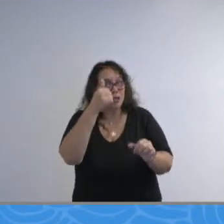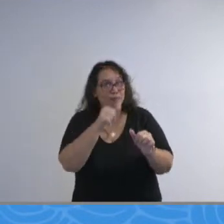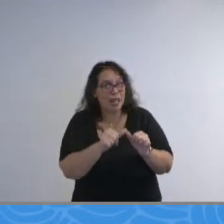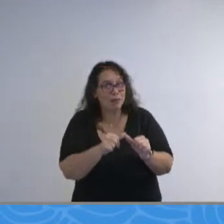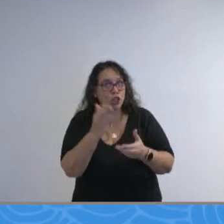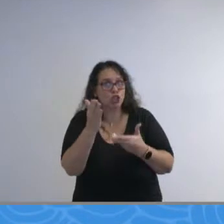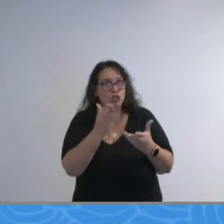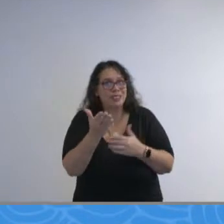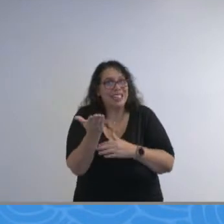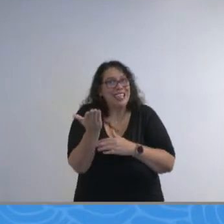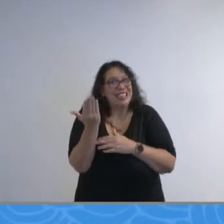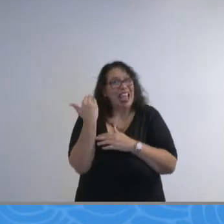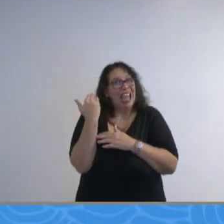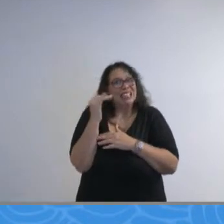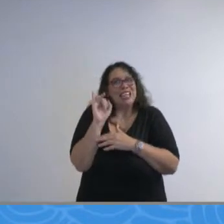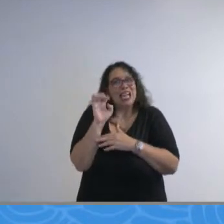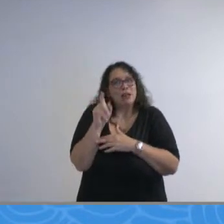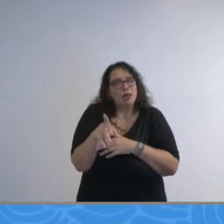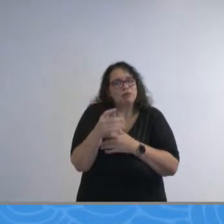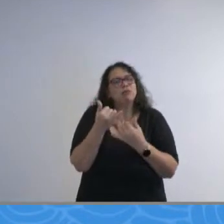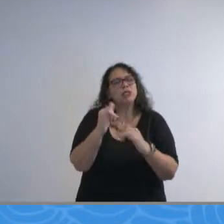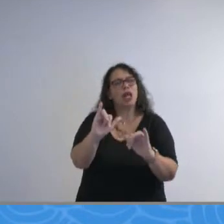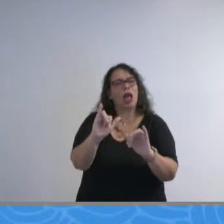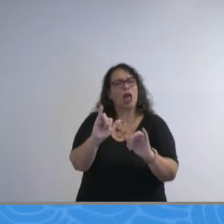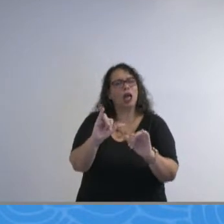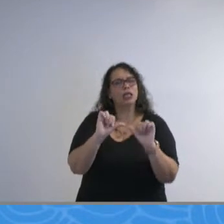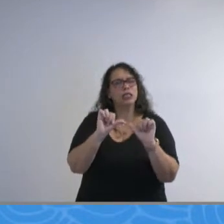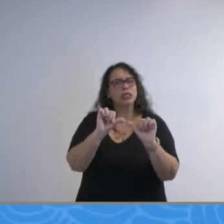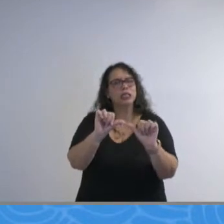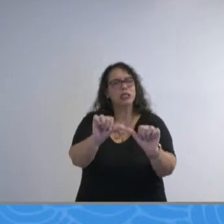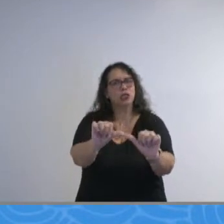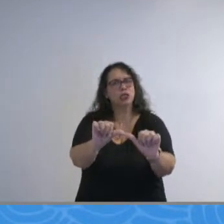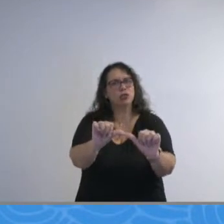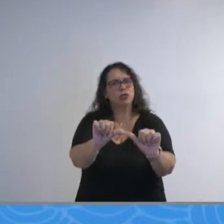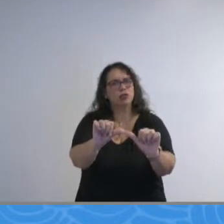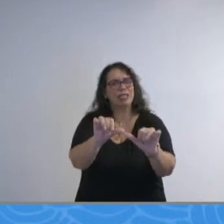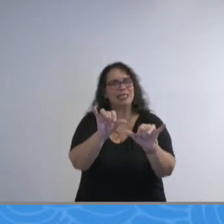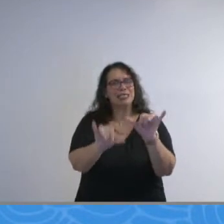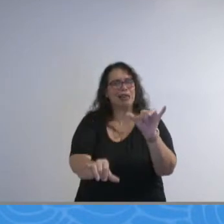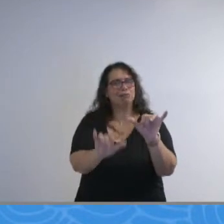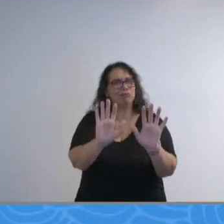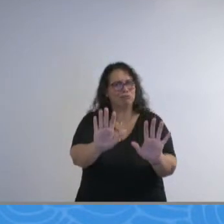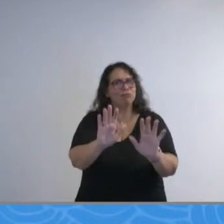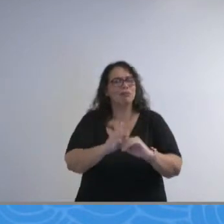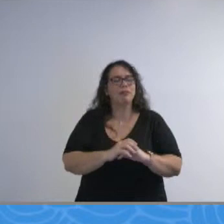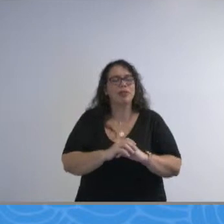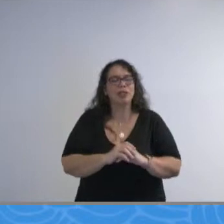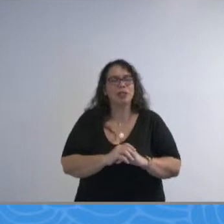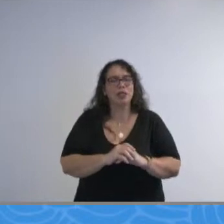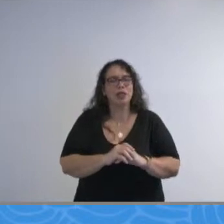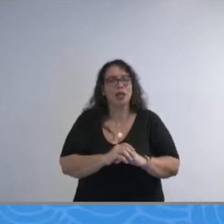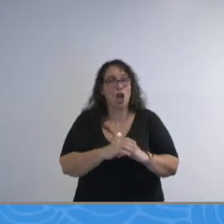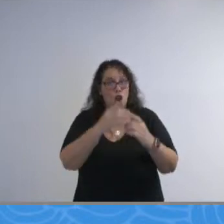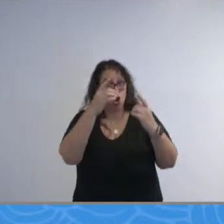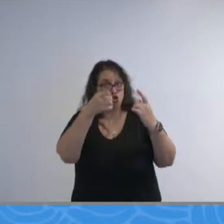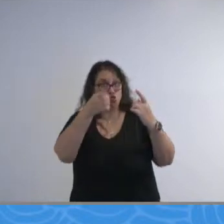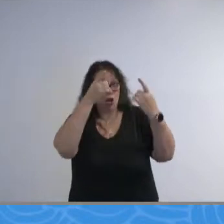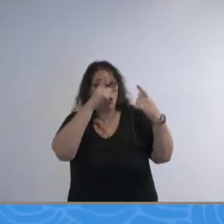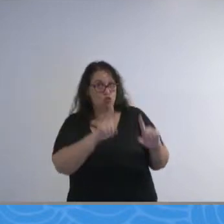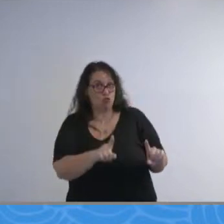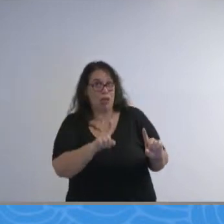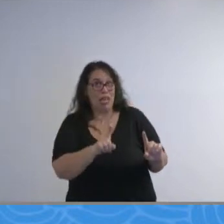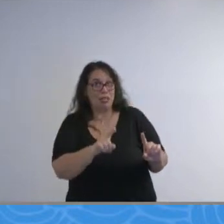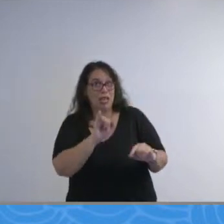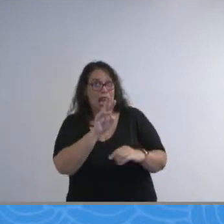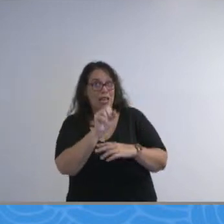last IEP will still be in place, and that's what we call stay put. You can agree to the IEP in whole